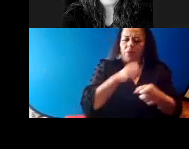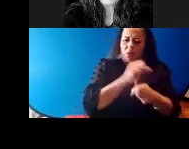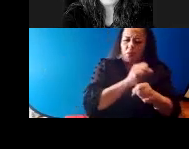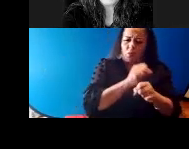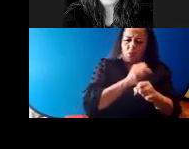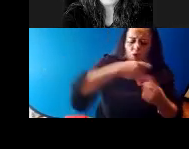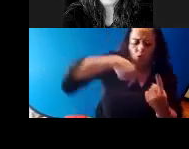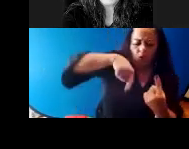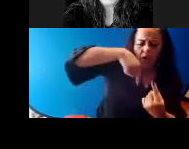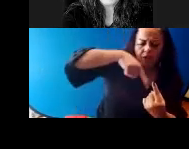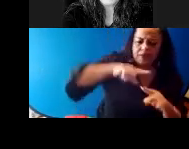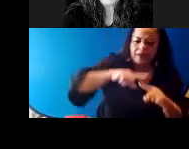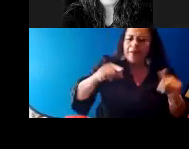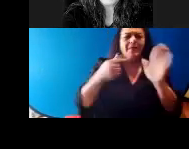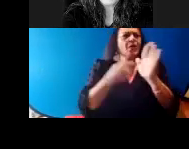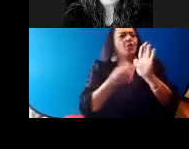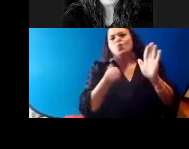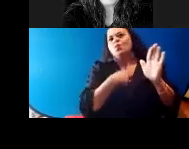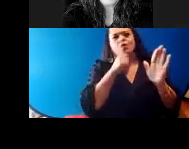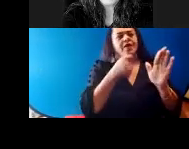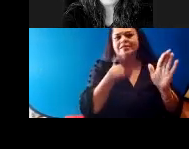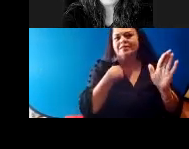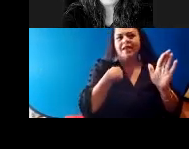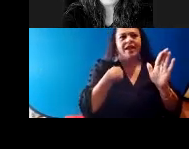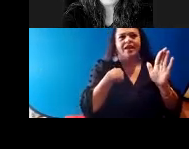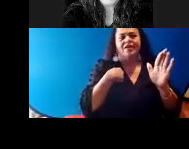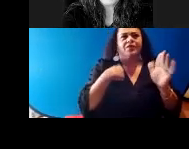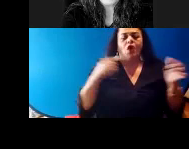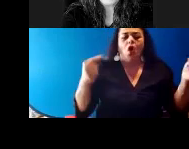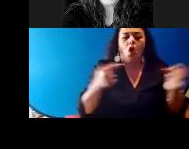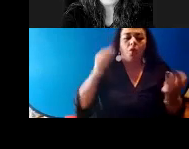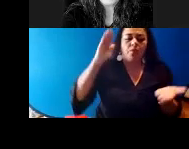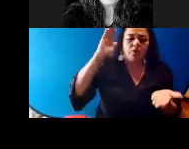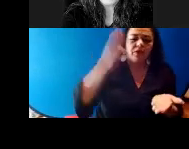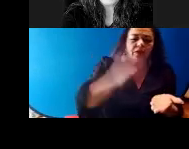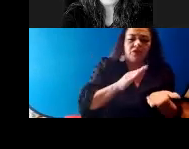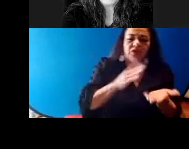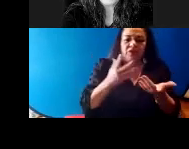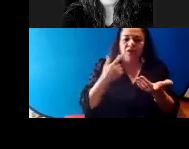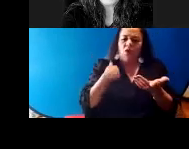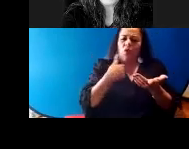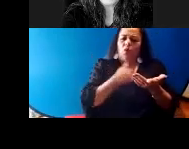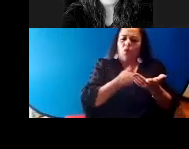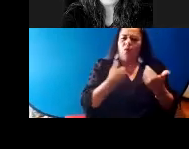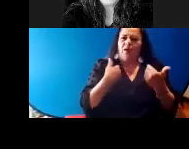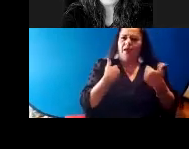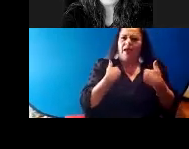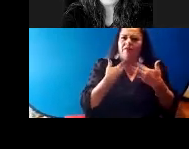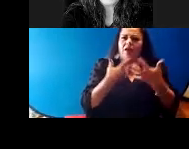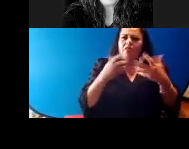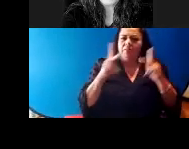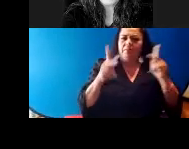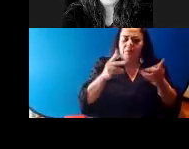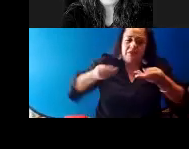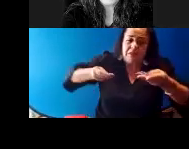again, we're not saying harm reduction work is bad. A lot of us spend our careers doing that work, right? But the shift is to